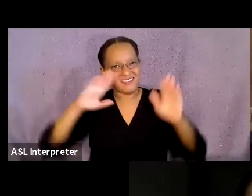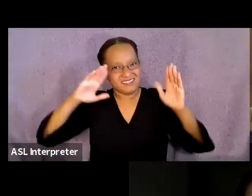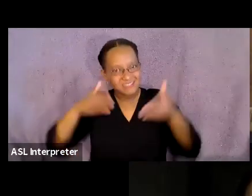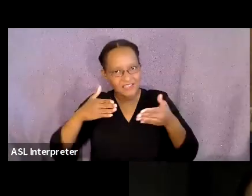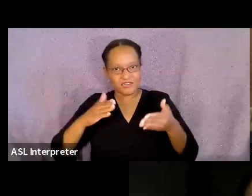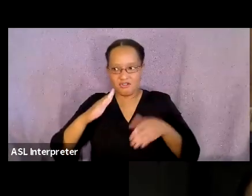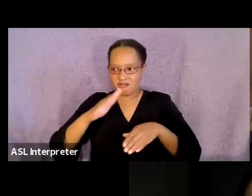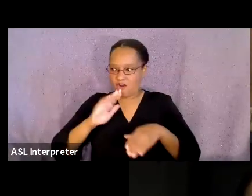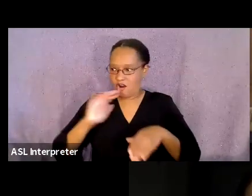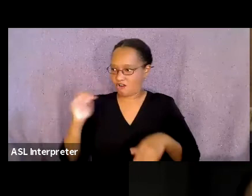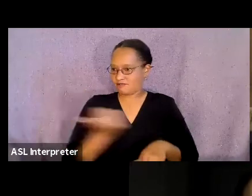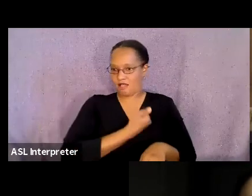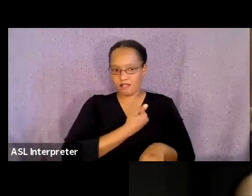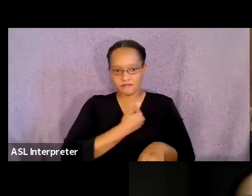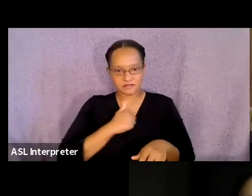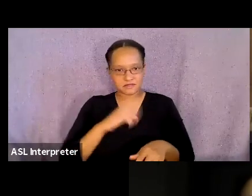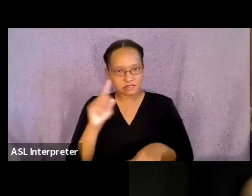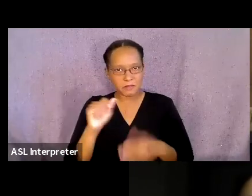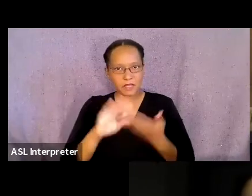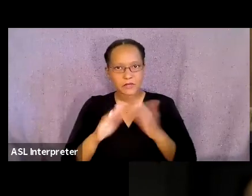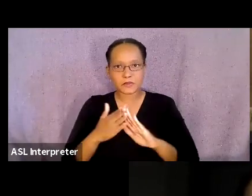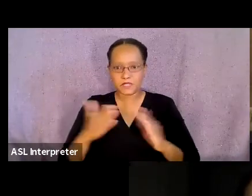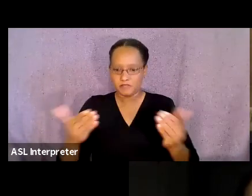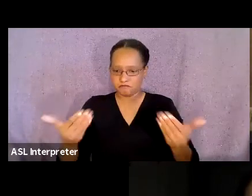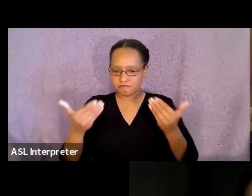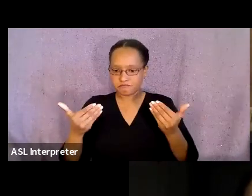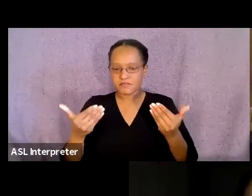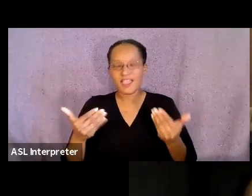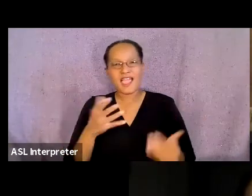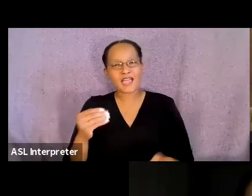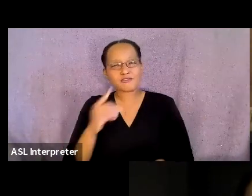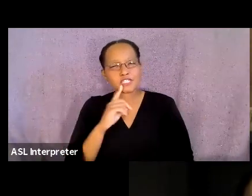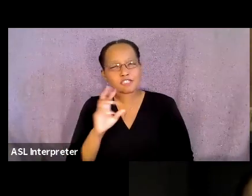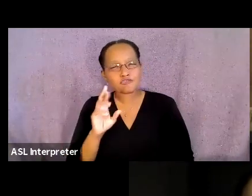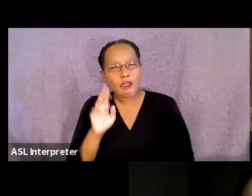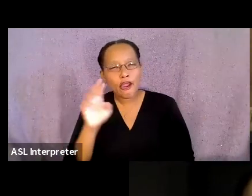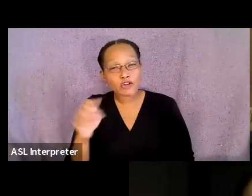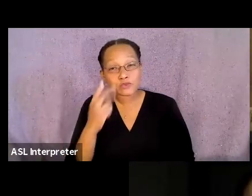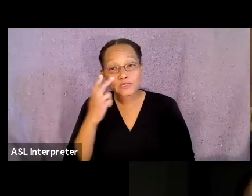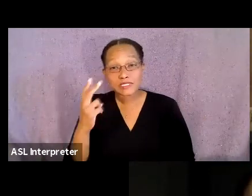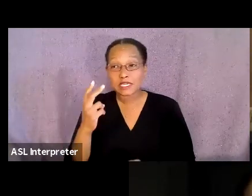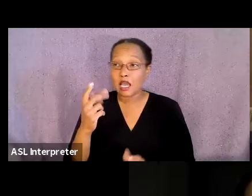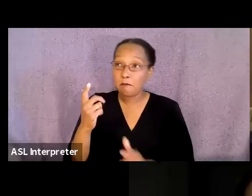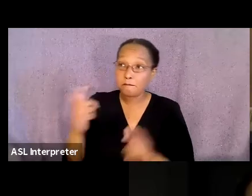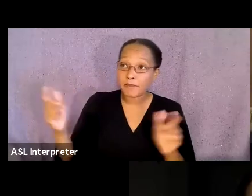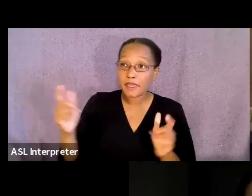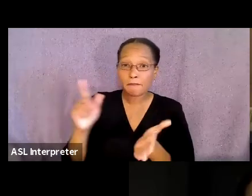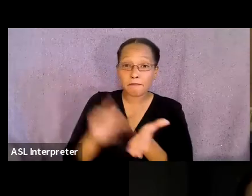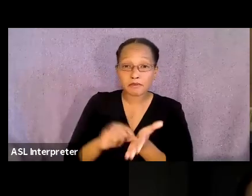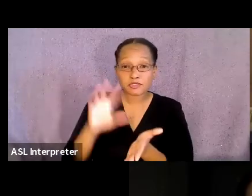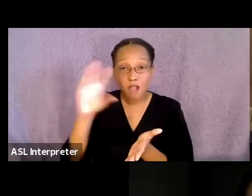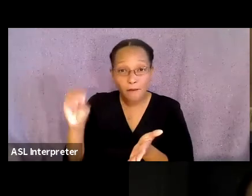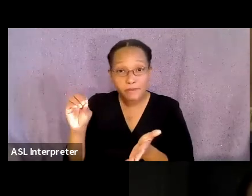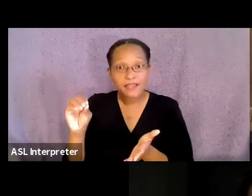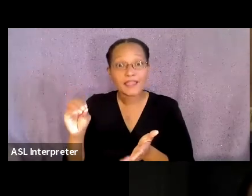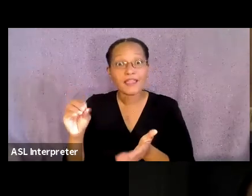to see this kind of book published by a major publisher with a disabled editor.